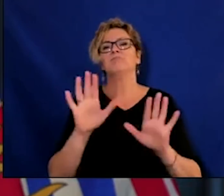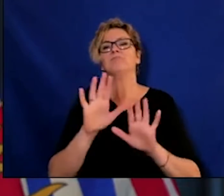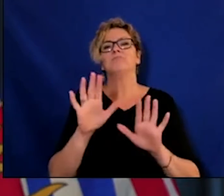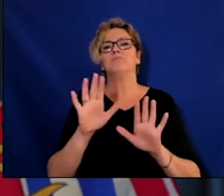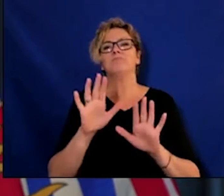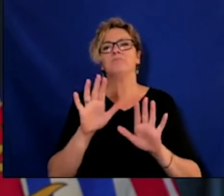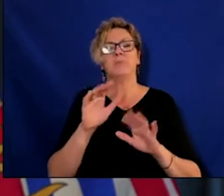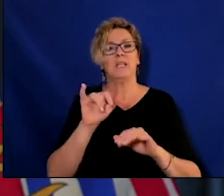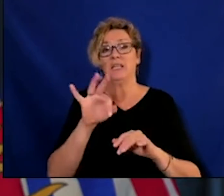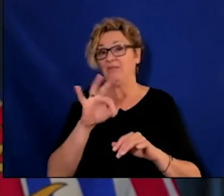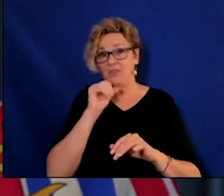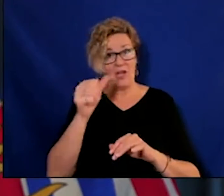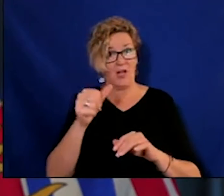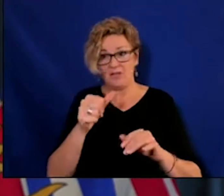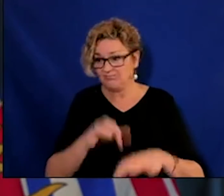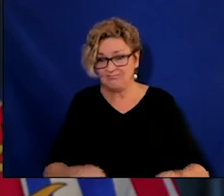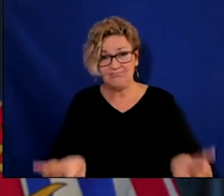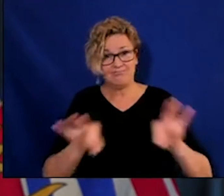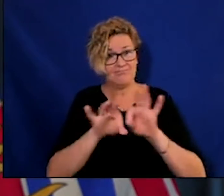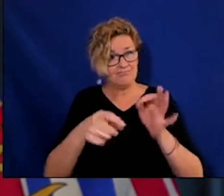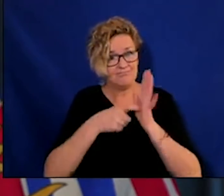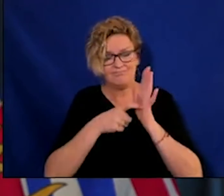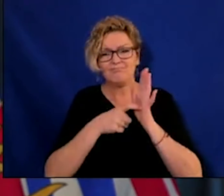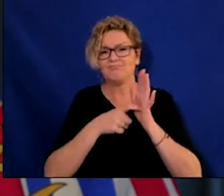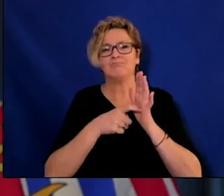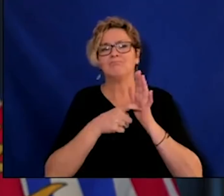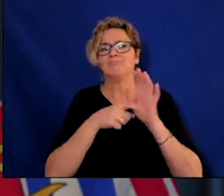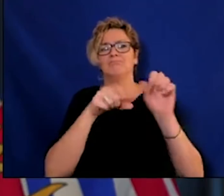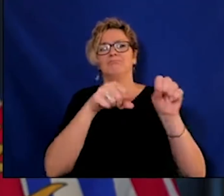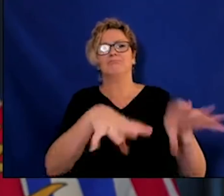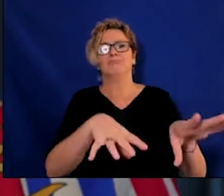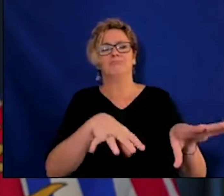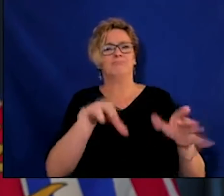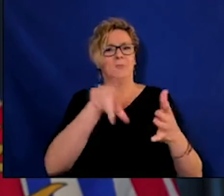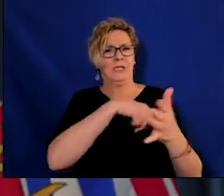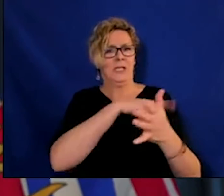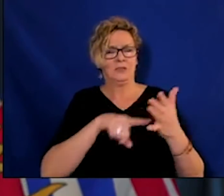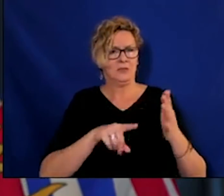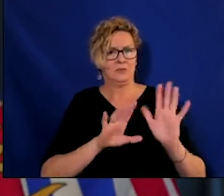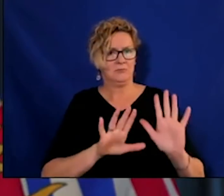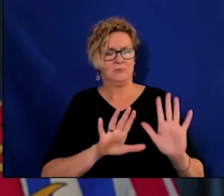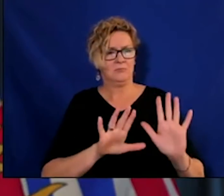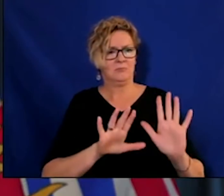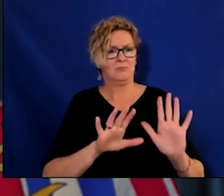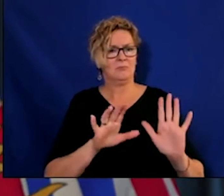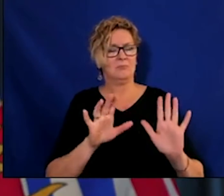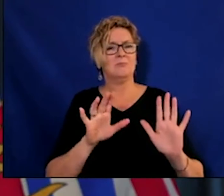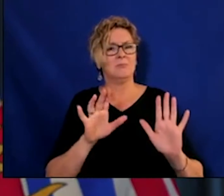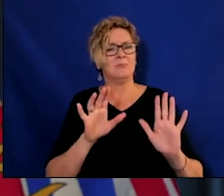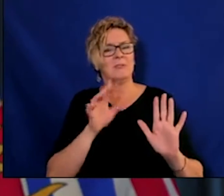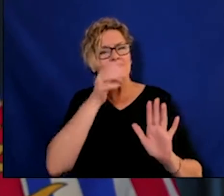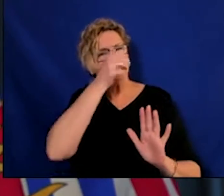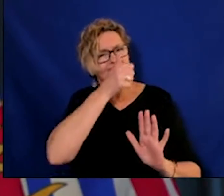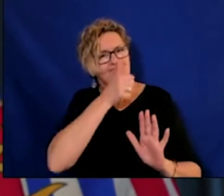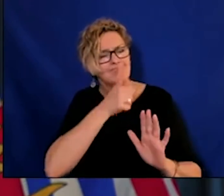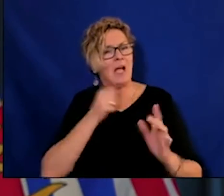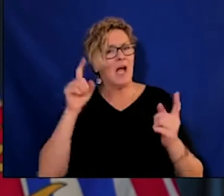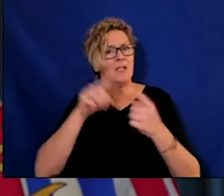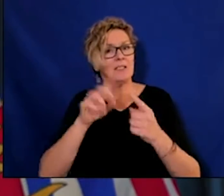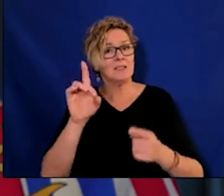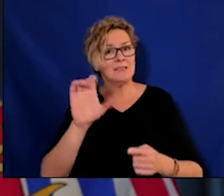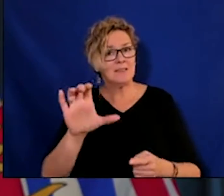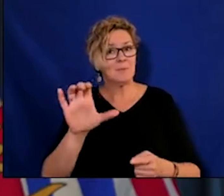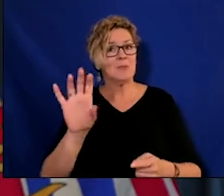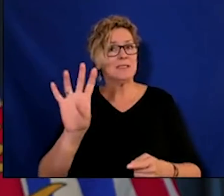will monitor. We will continue to monitor daily, and we'll be looking at what are the things, where are the issues, what are we seeing